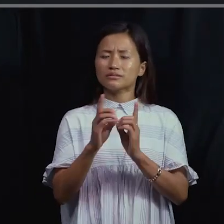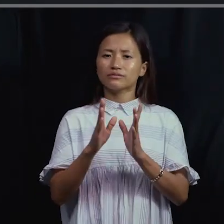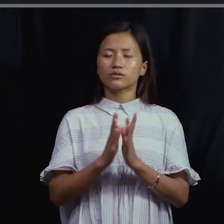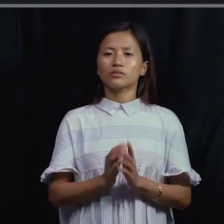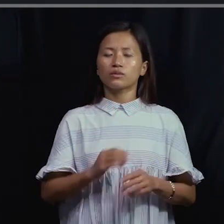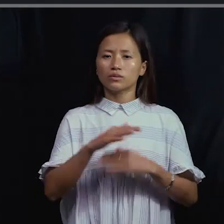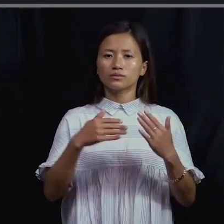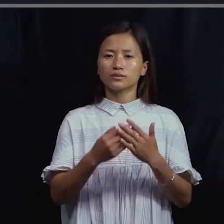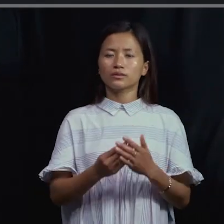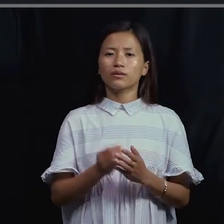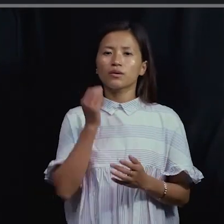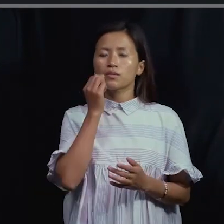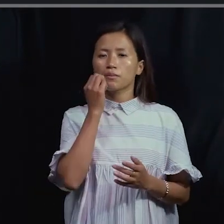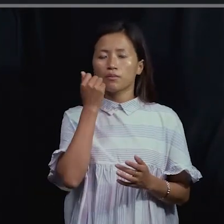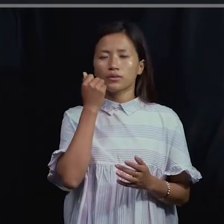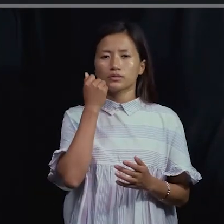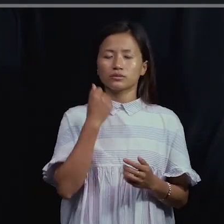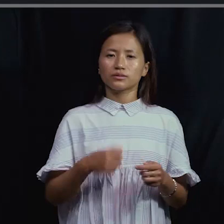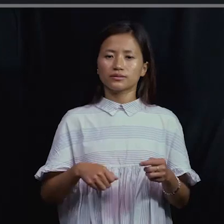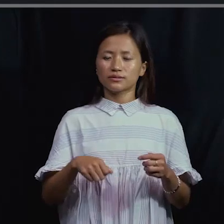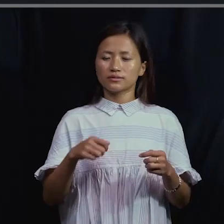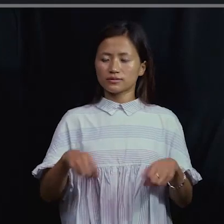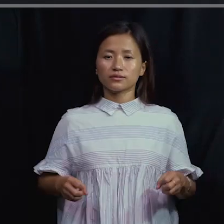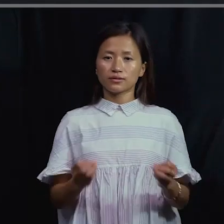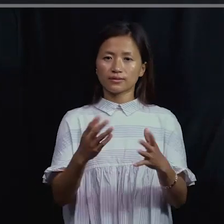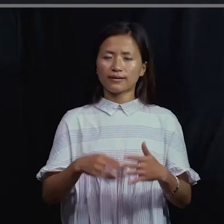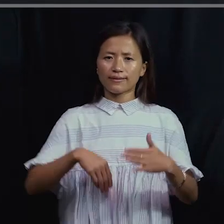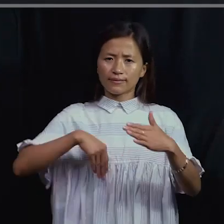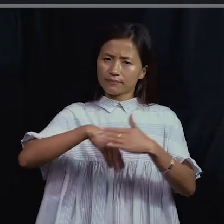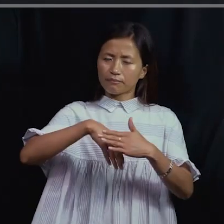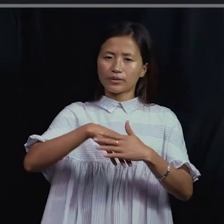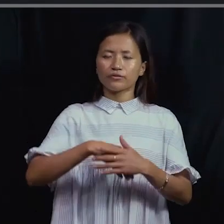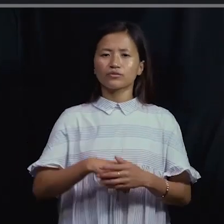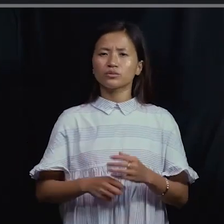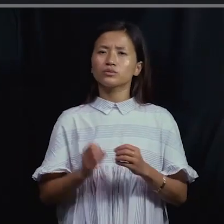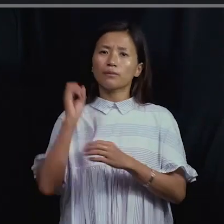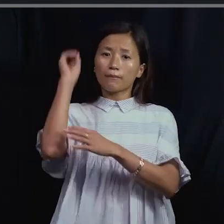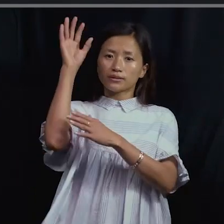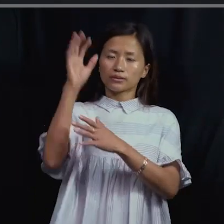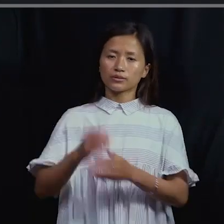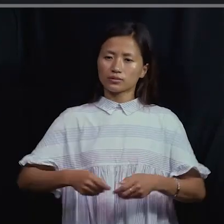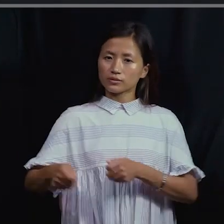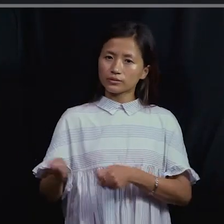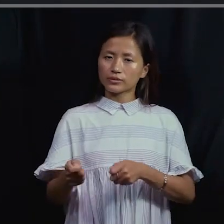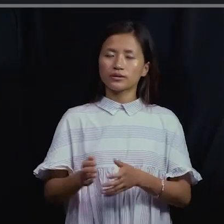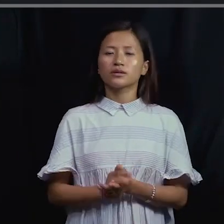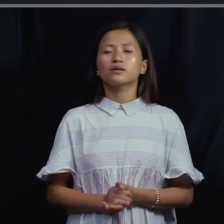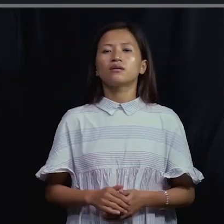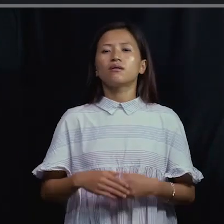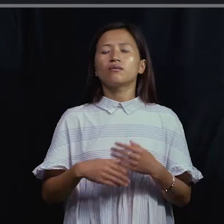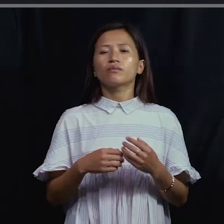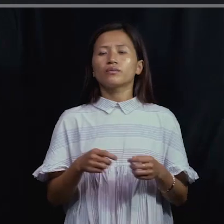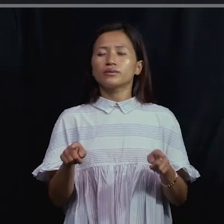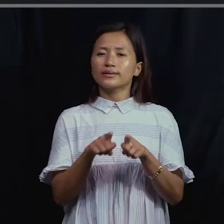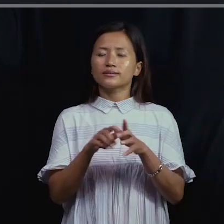example, boys will start to like playing football, for example, or basketball, maybe cricket also. And then maybe girls